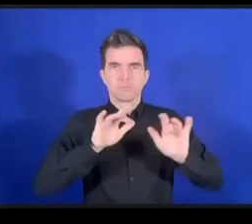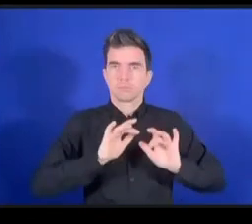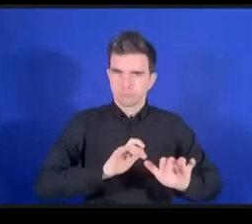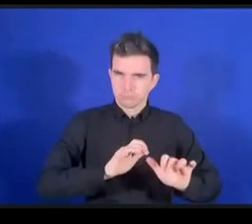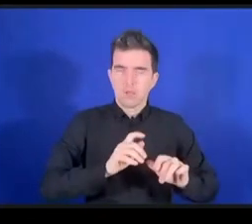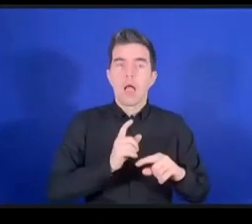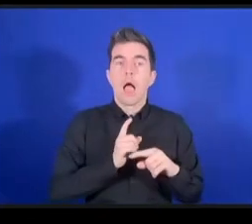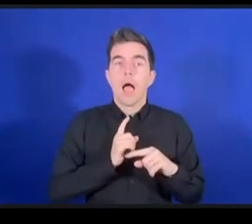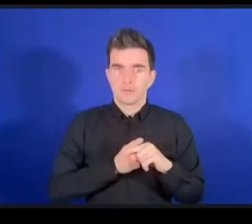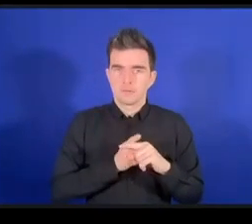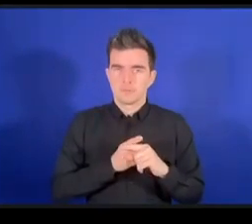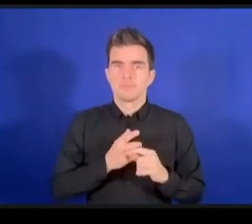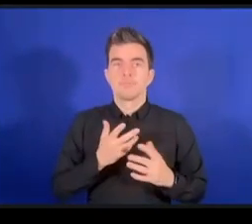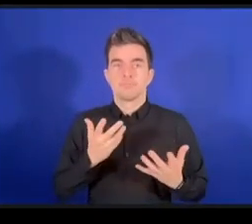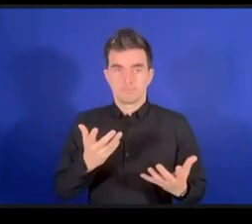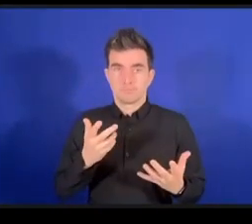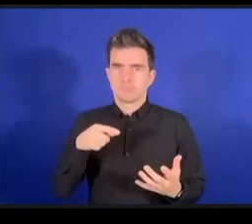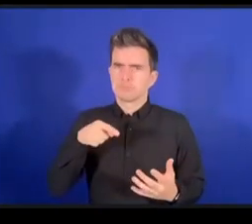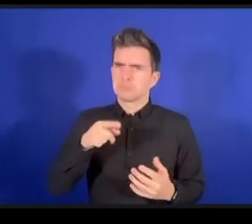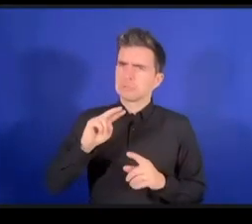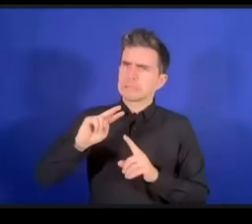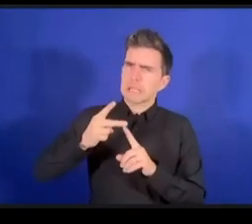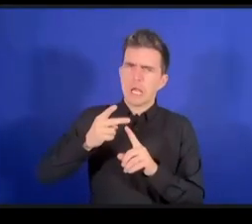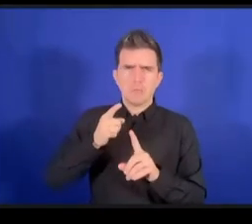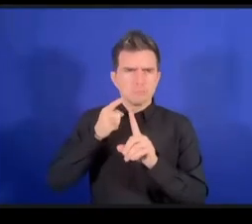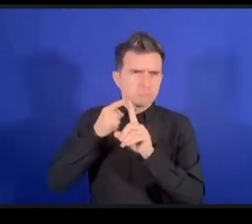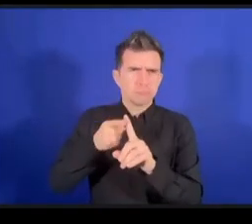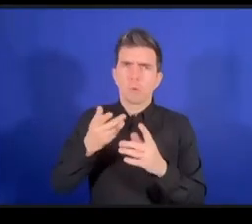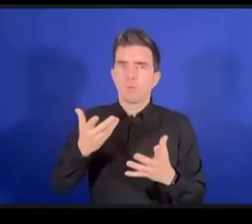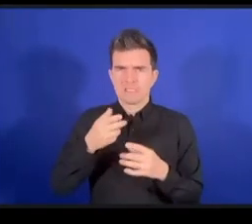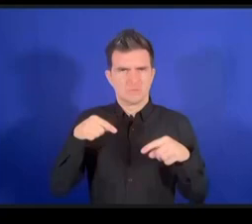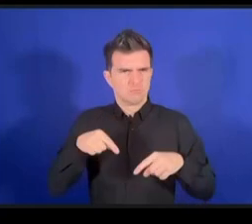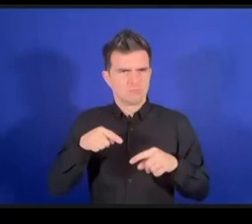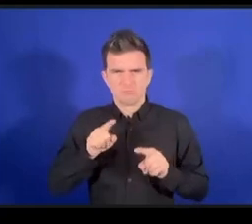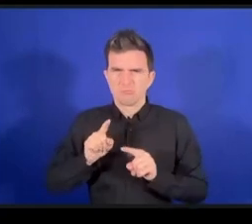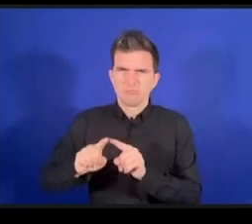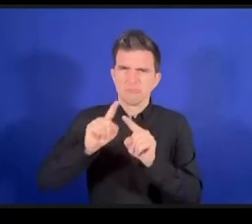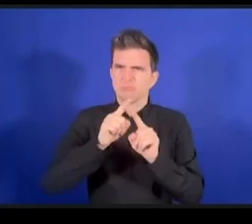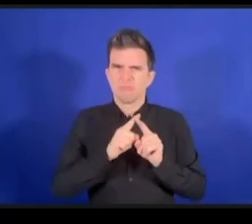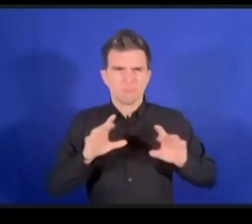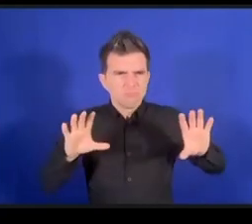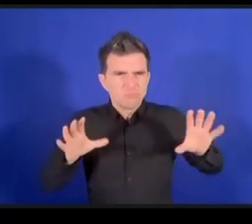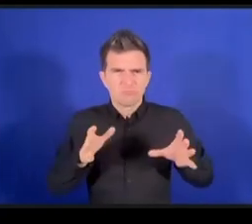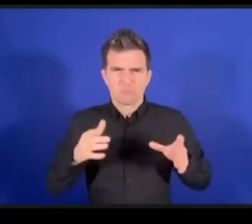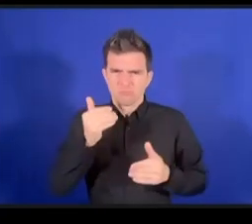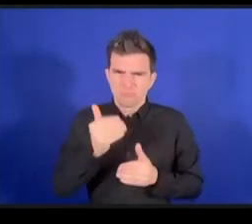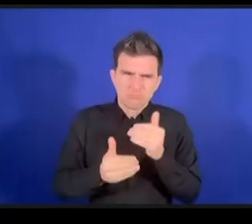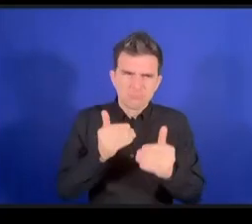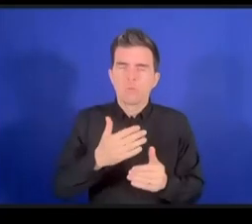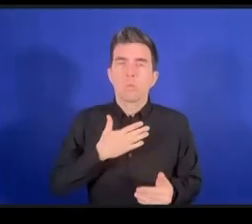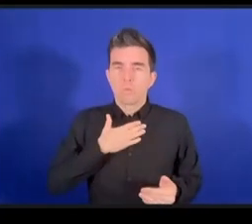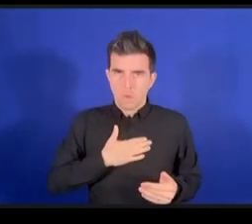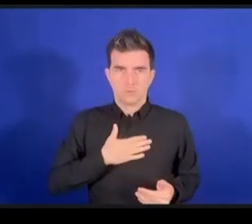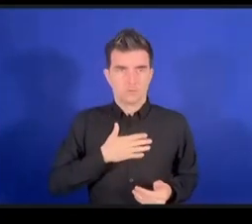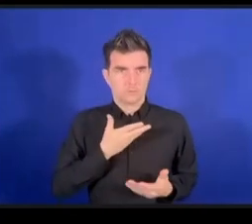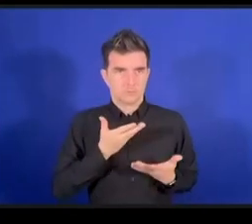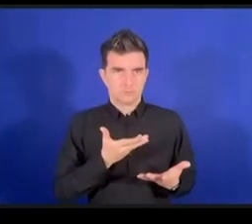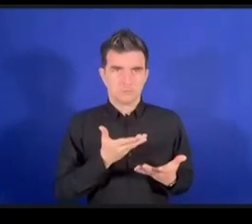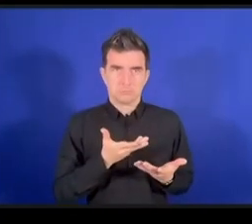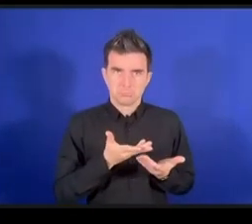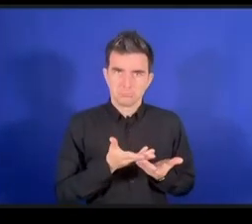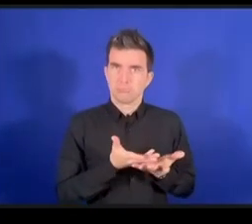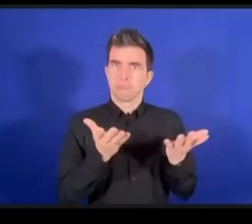With that purpose in mind, the Dynamic Coalition on Accessibility and Disability, on the principle